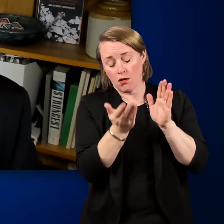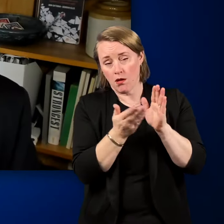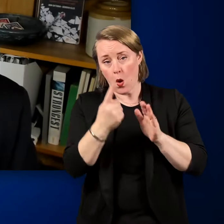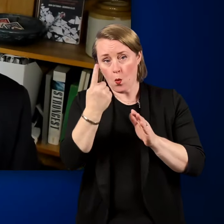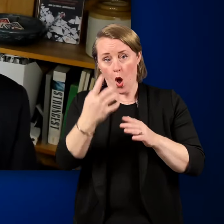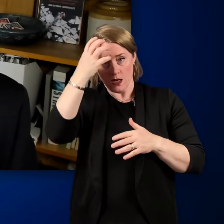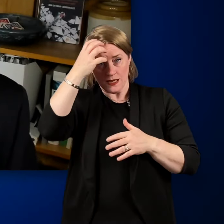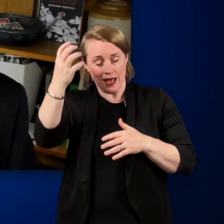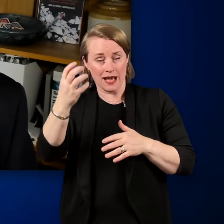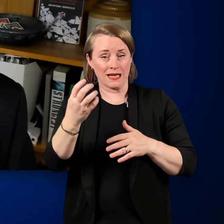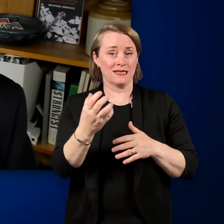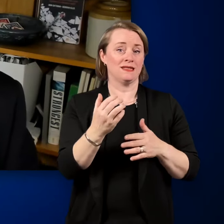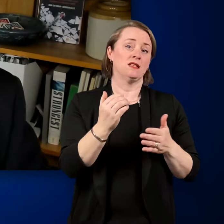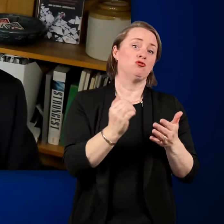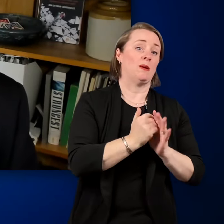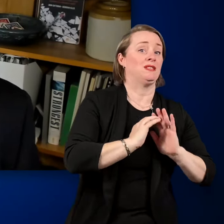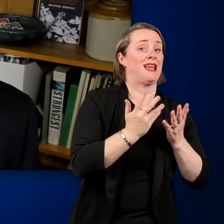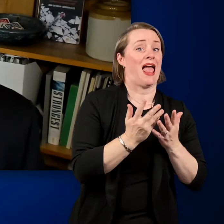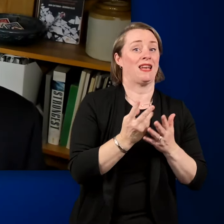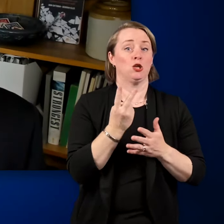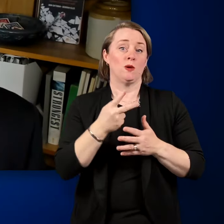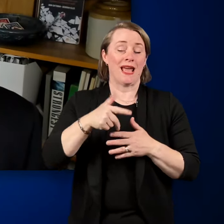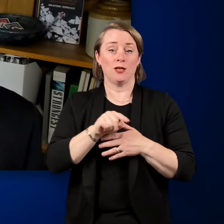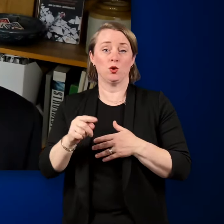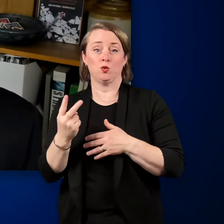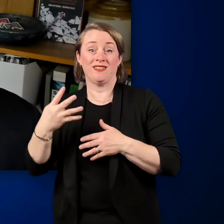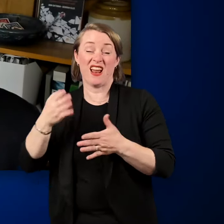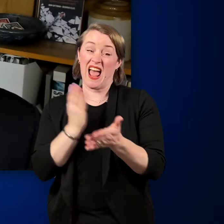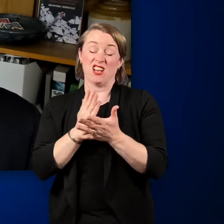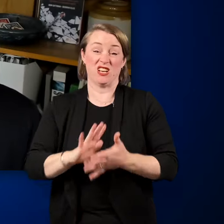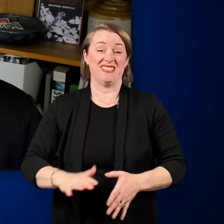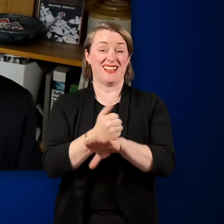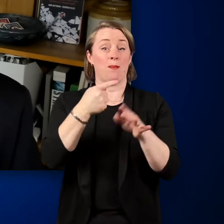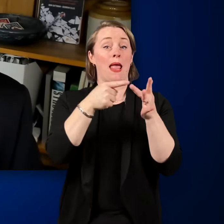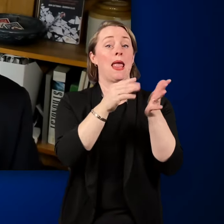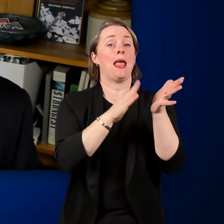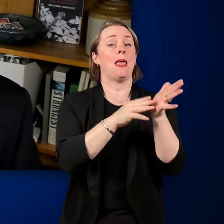1 Kings 10, 28 to 29, an import business was also started.